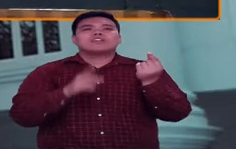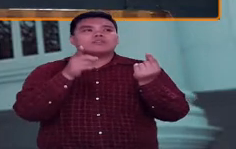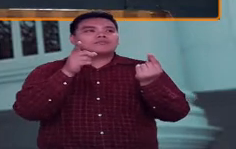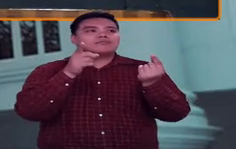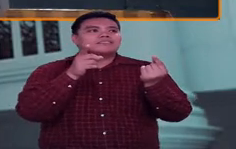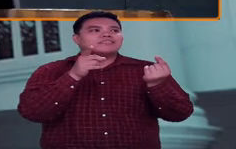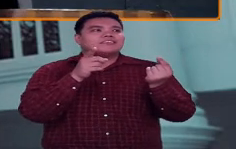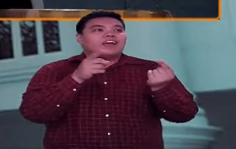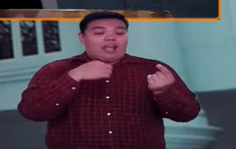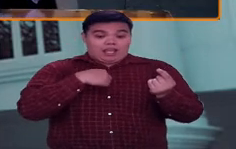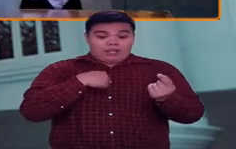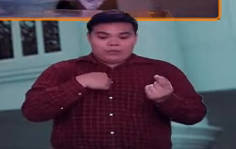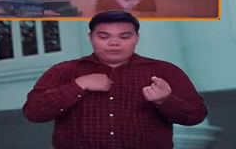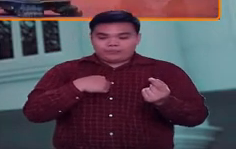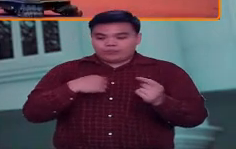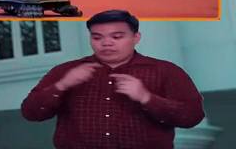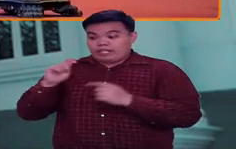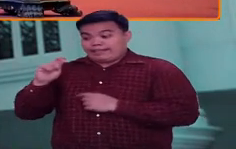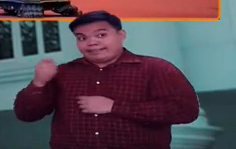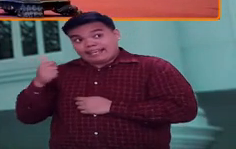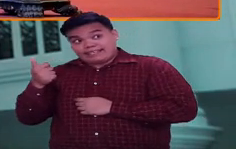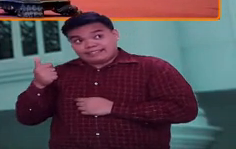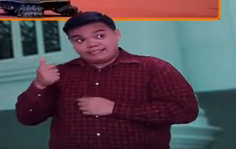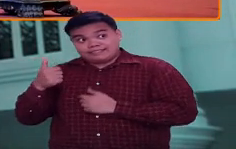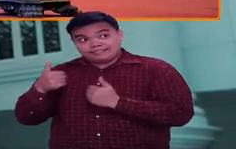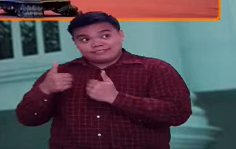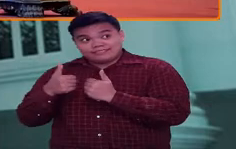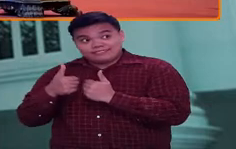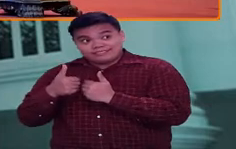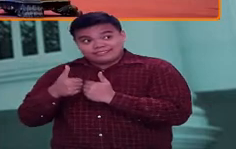is we put our tithe first.